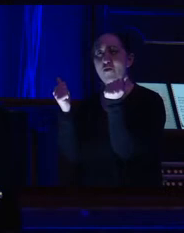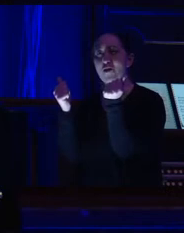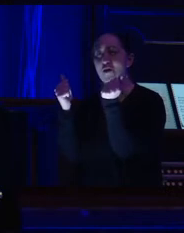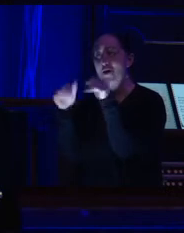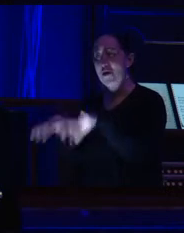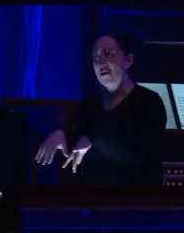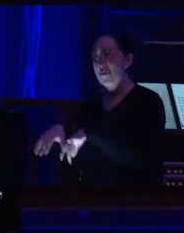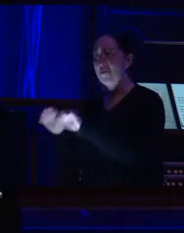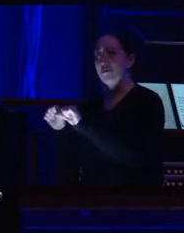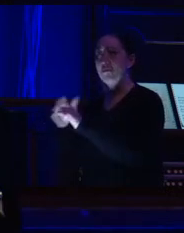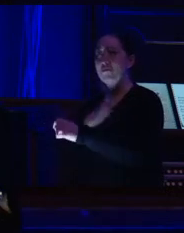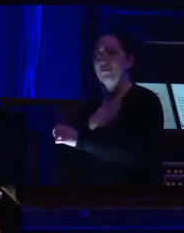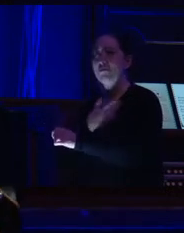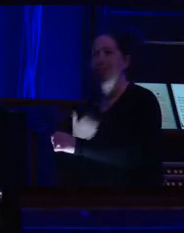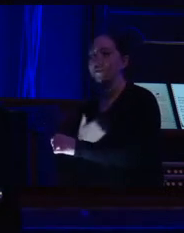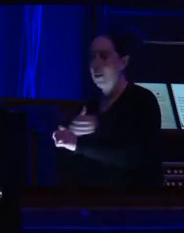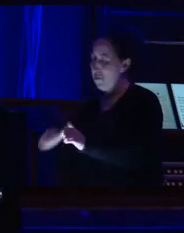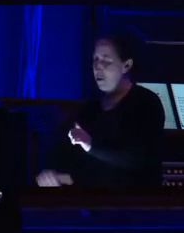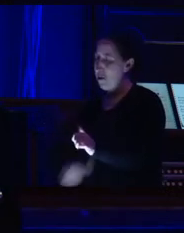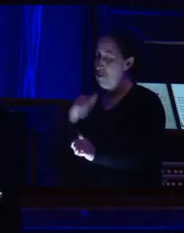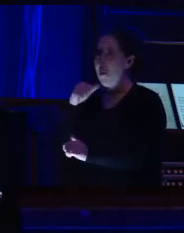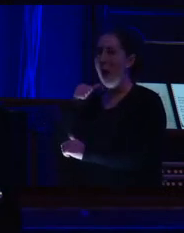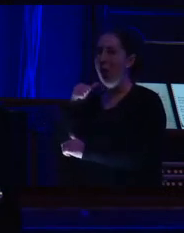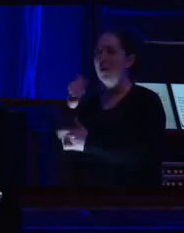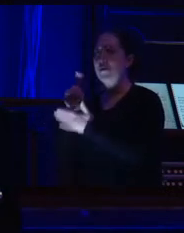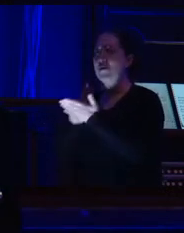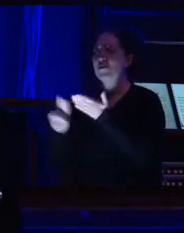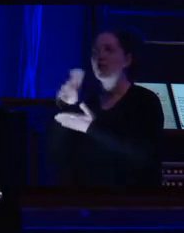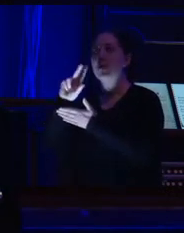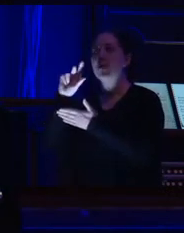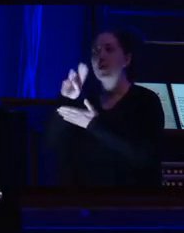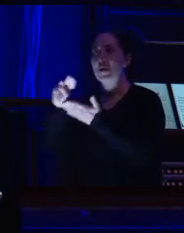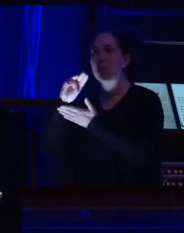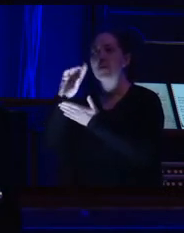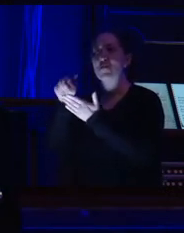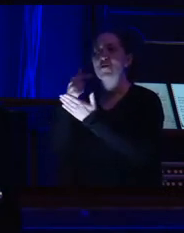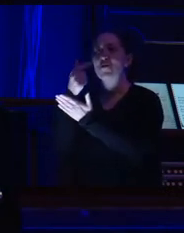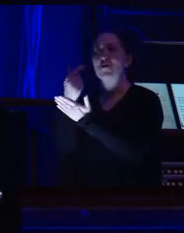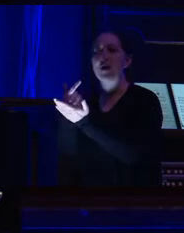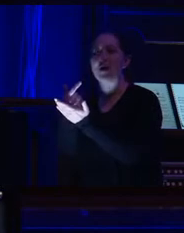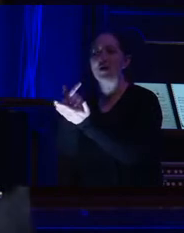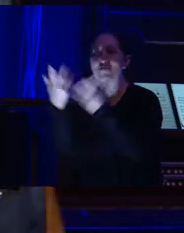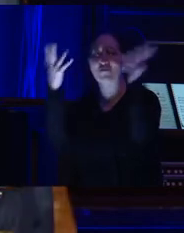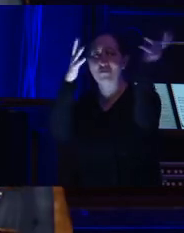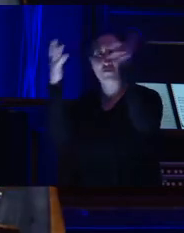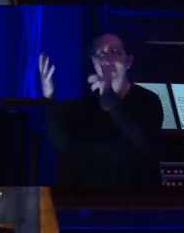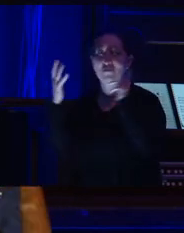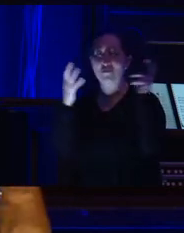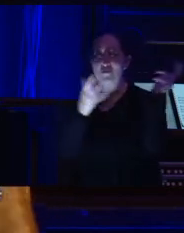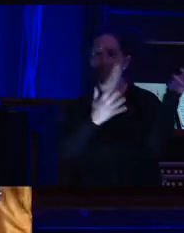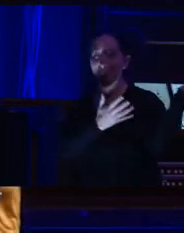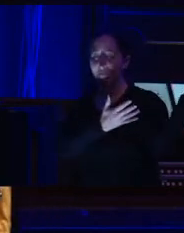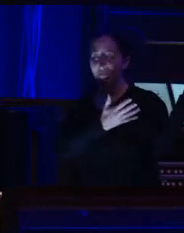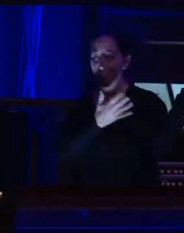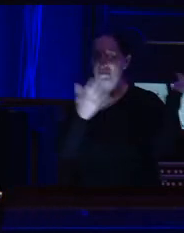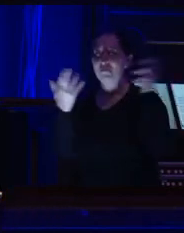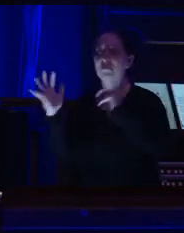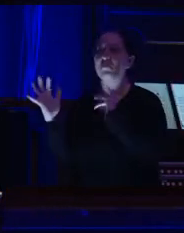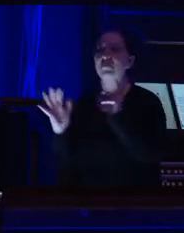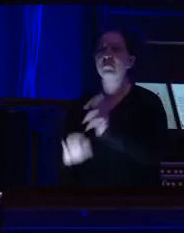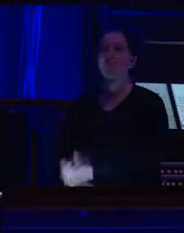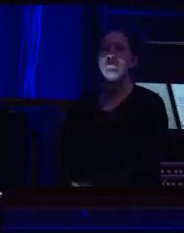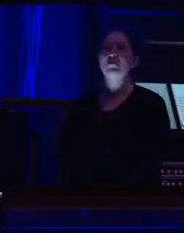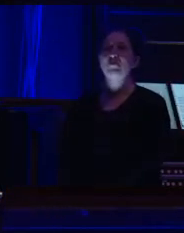vocation, but a proud Michigander and a proud Wolverine. Let's hear it for him.